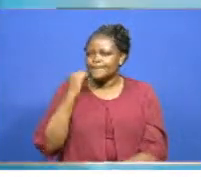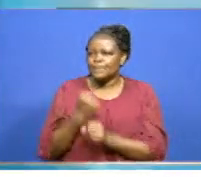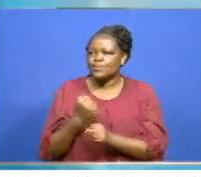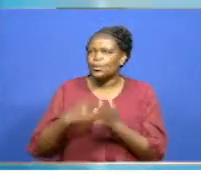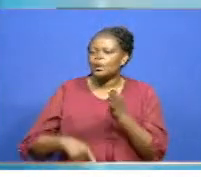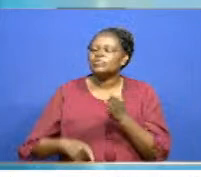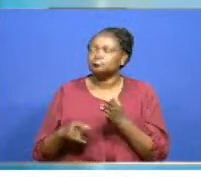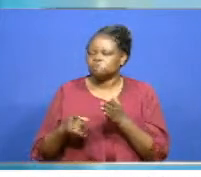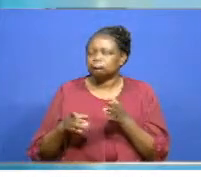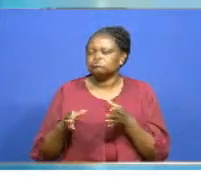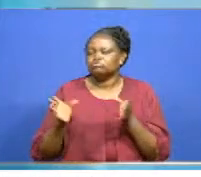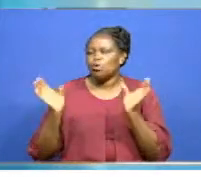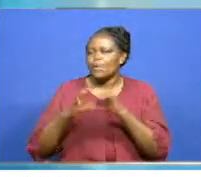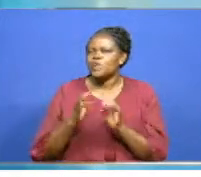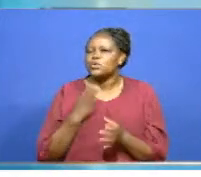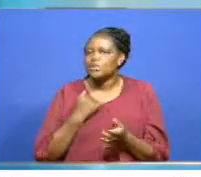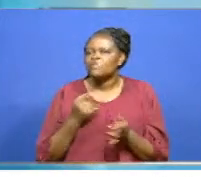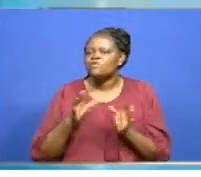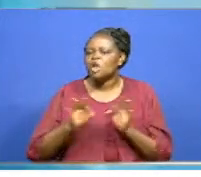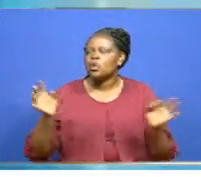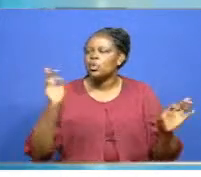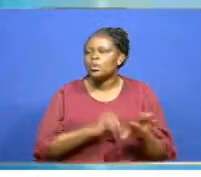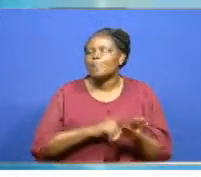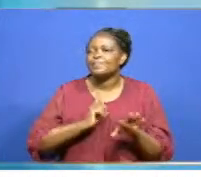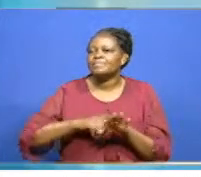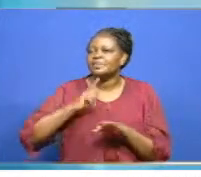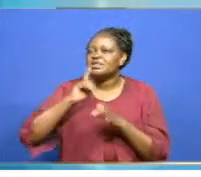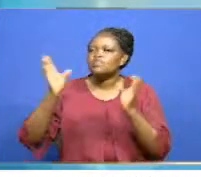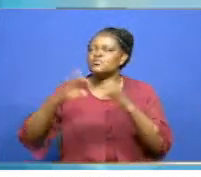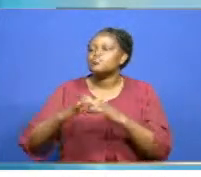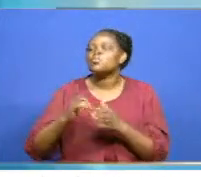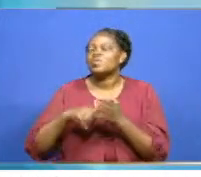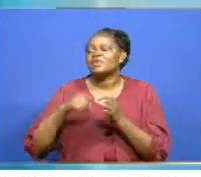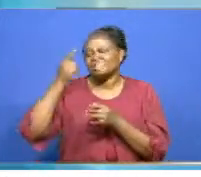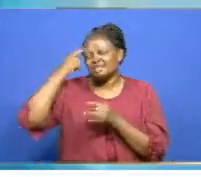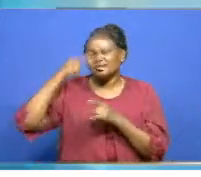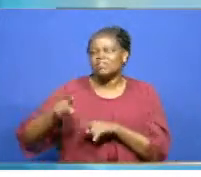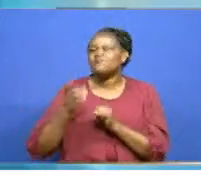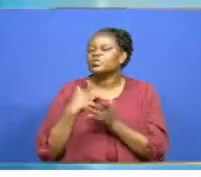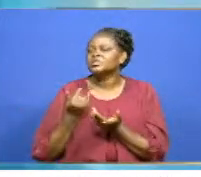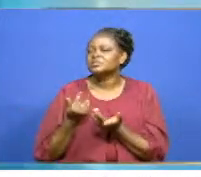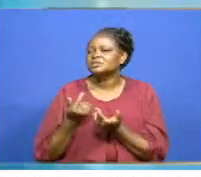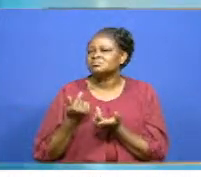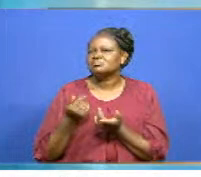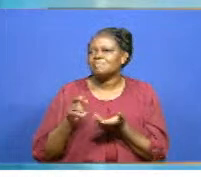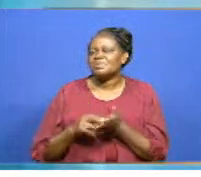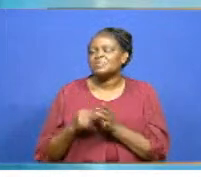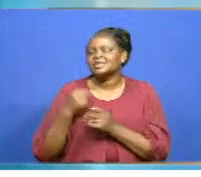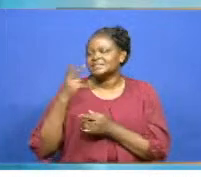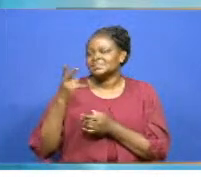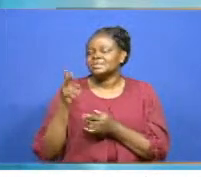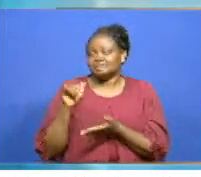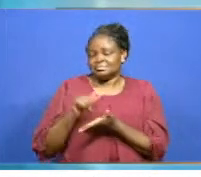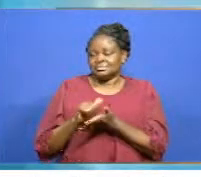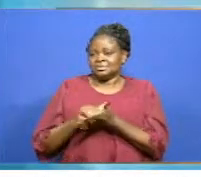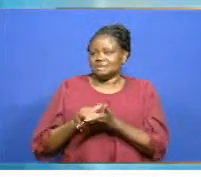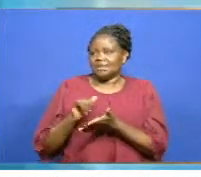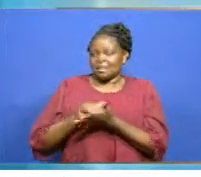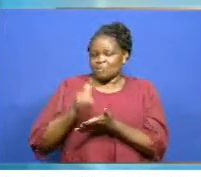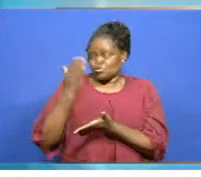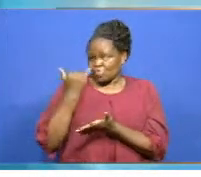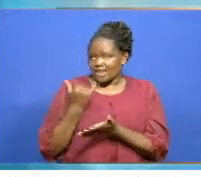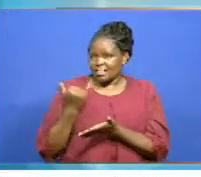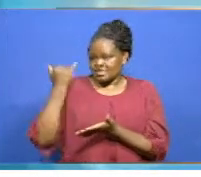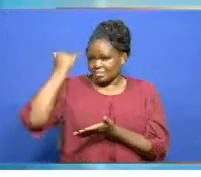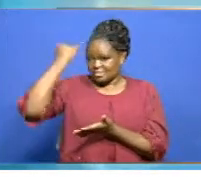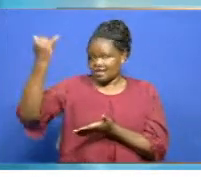For a long time, they have been telling the community to do what they think they want. So we can see that, and that's why even the